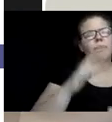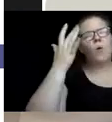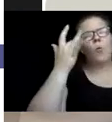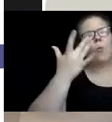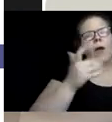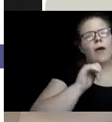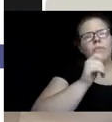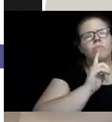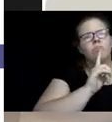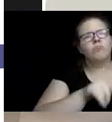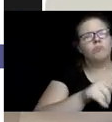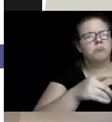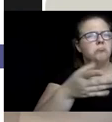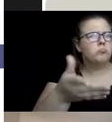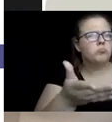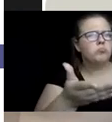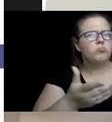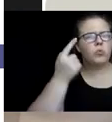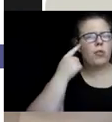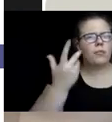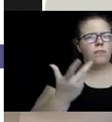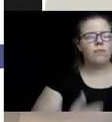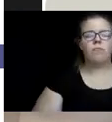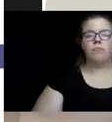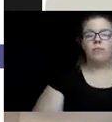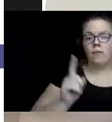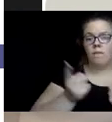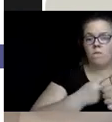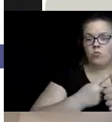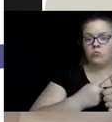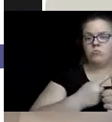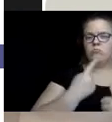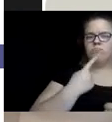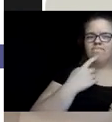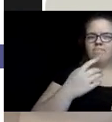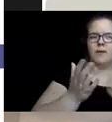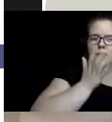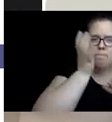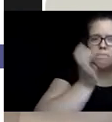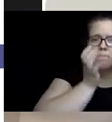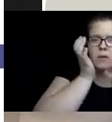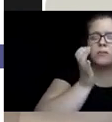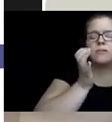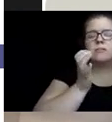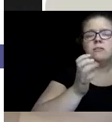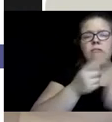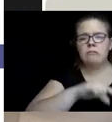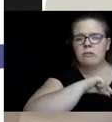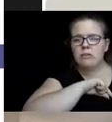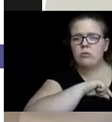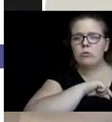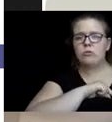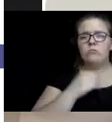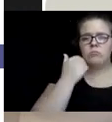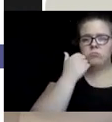reported? Usually the first thing they talk about is embarrassment, guilt, and shame. They would